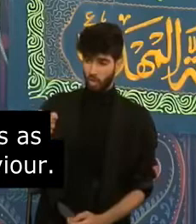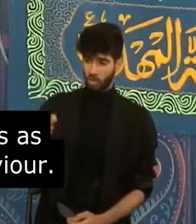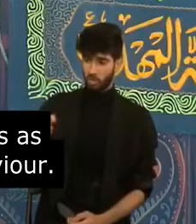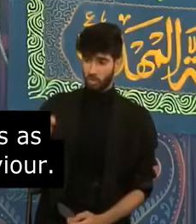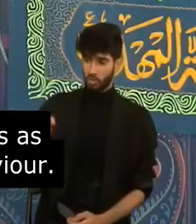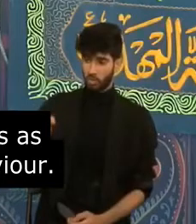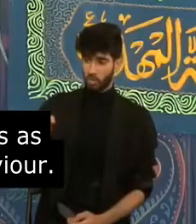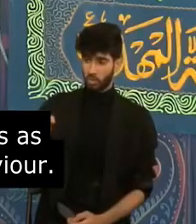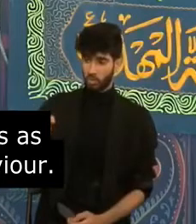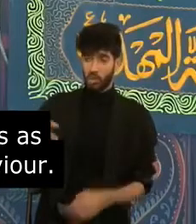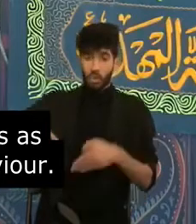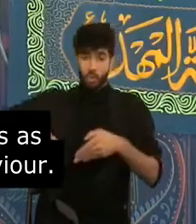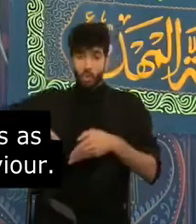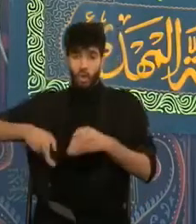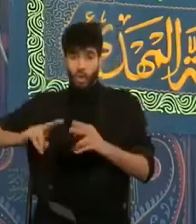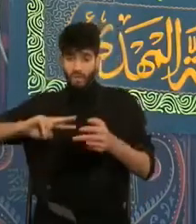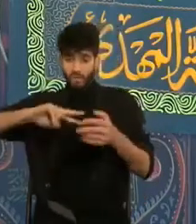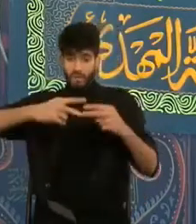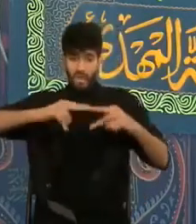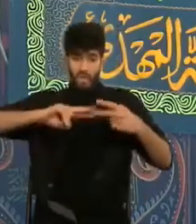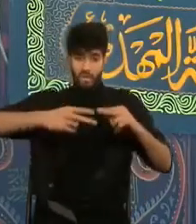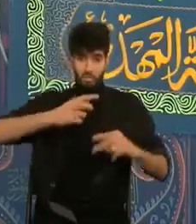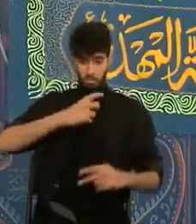as correcting your own behavior.